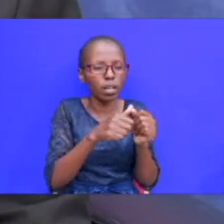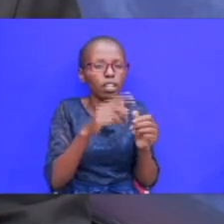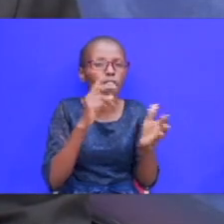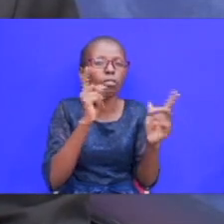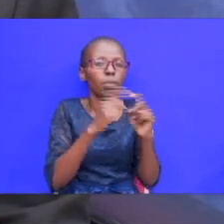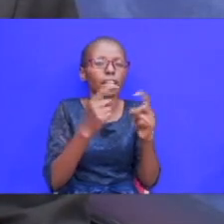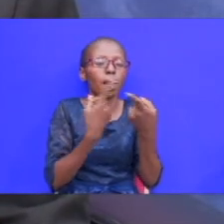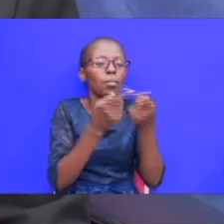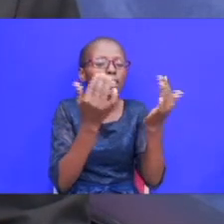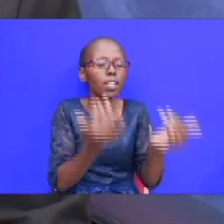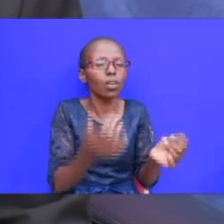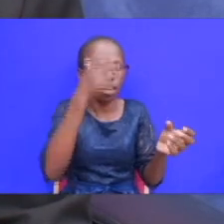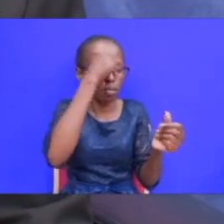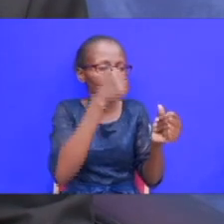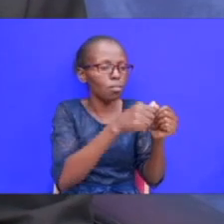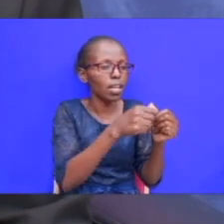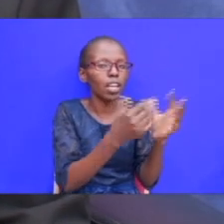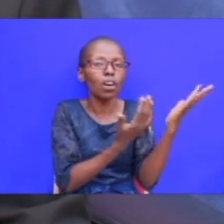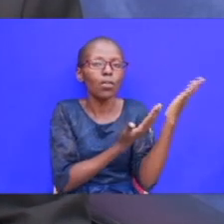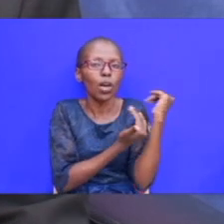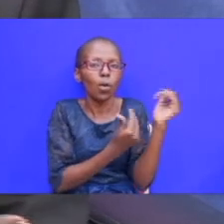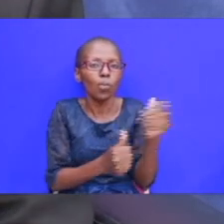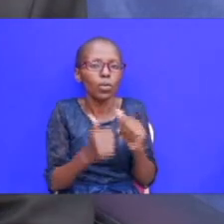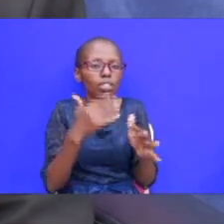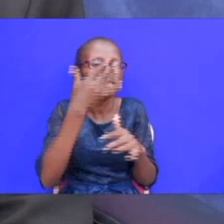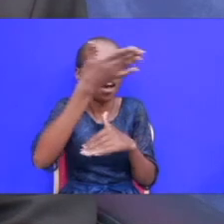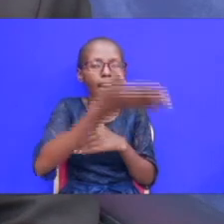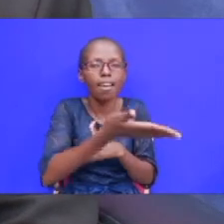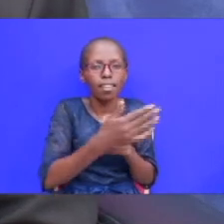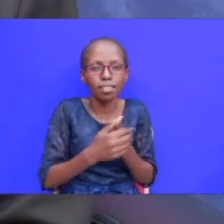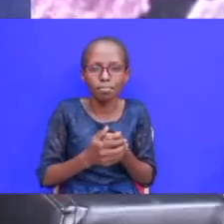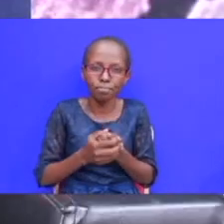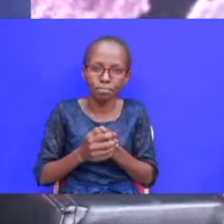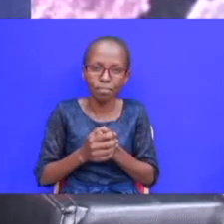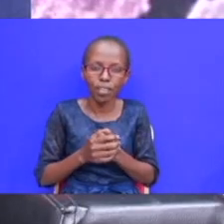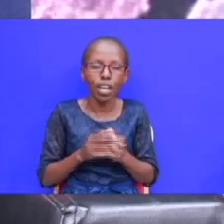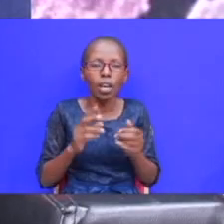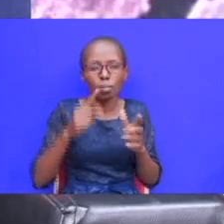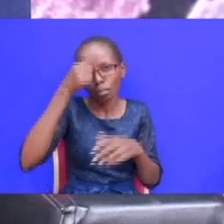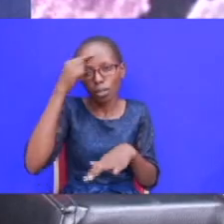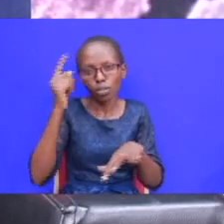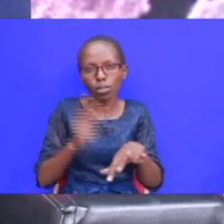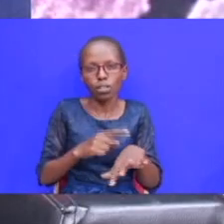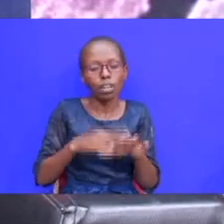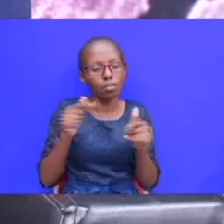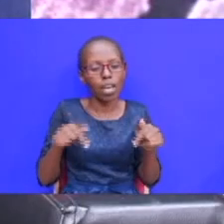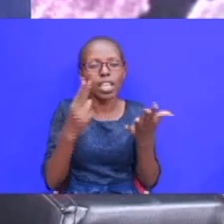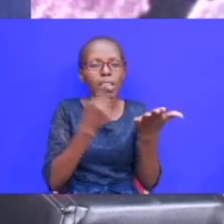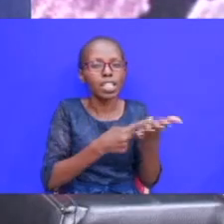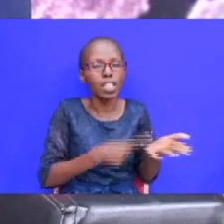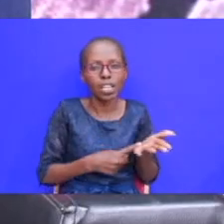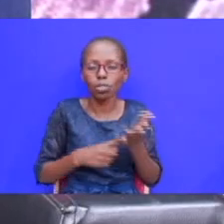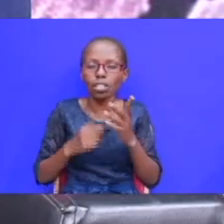but now they are being reminded of the hope that is ahead amen thank you very much amen uh due to time you know this discourse is such such such